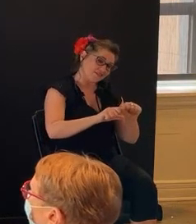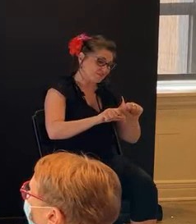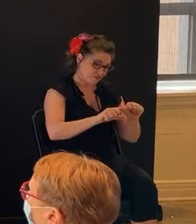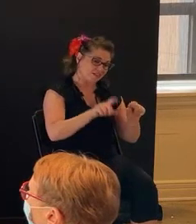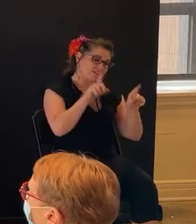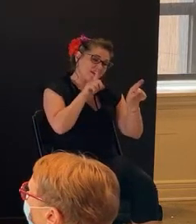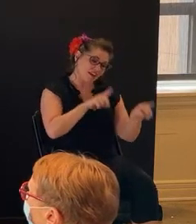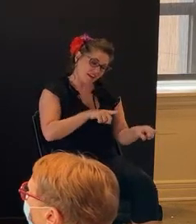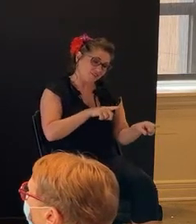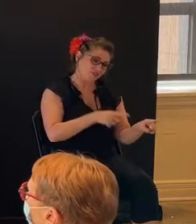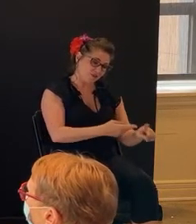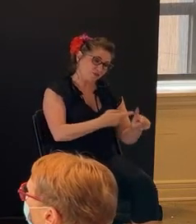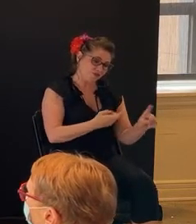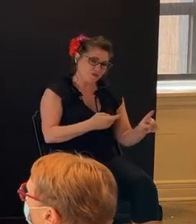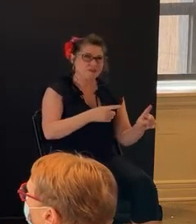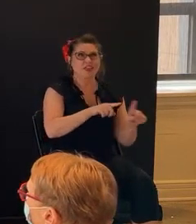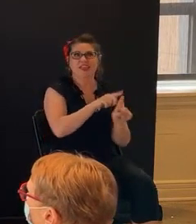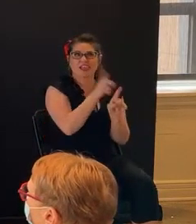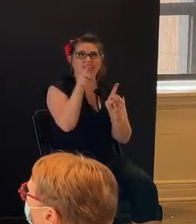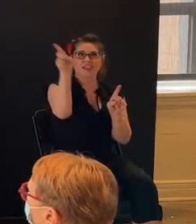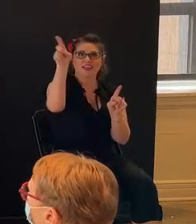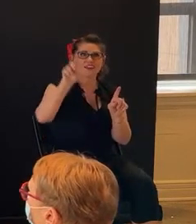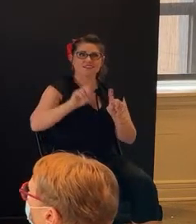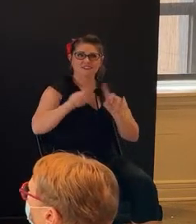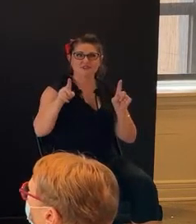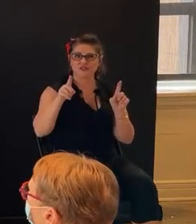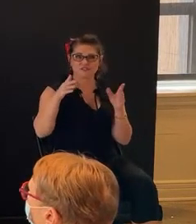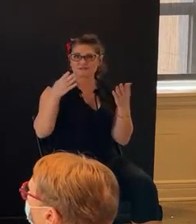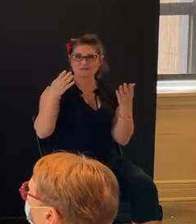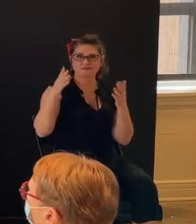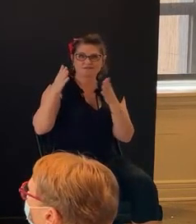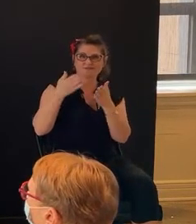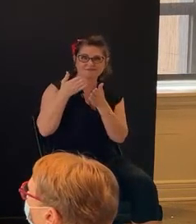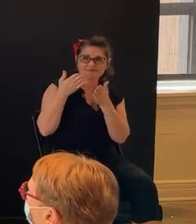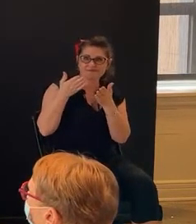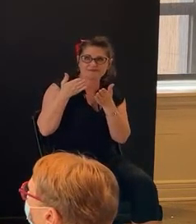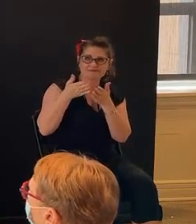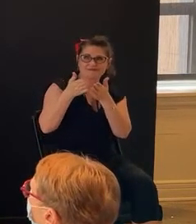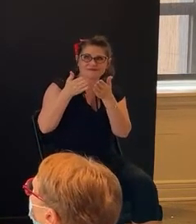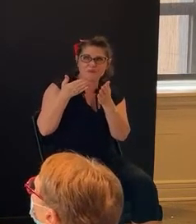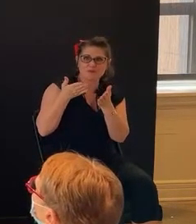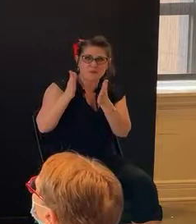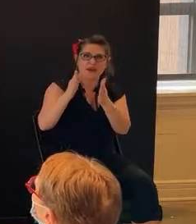wound up coming from a completely unexpected direction, which was mud.